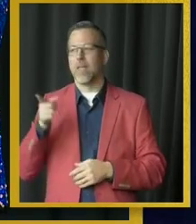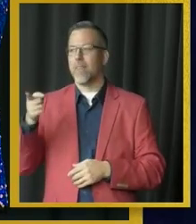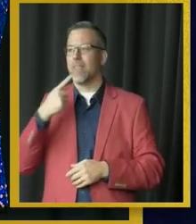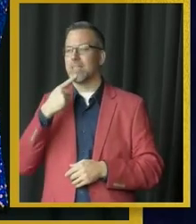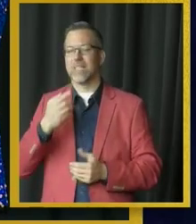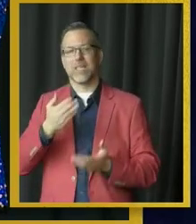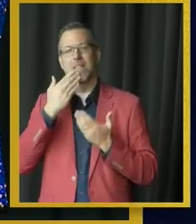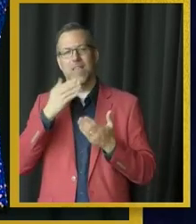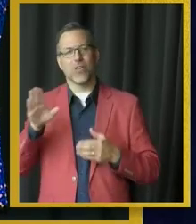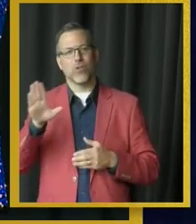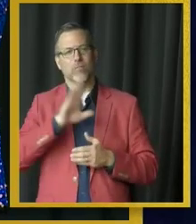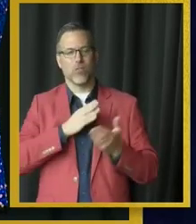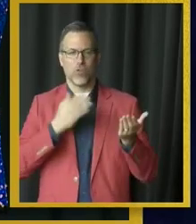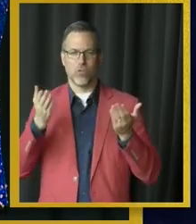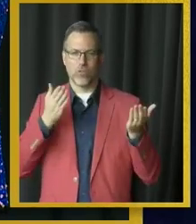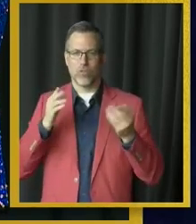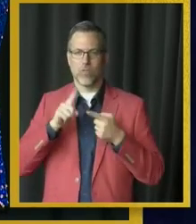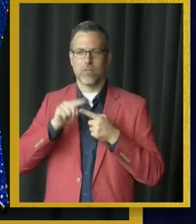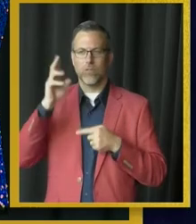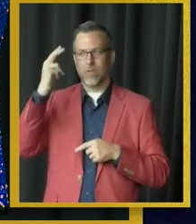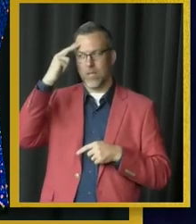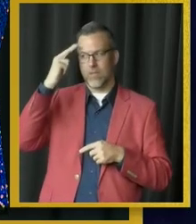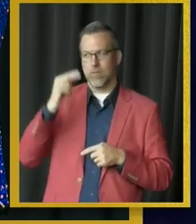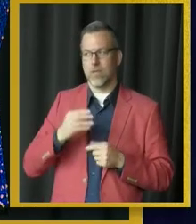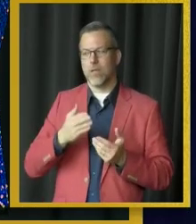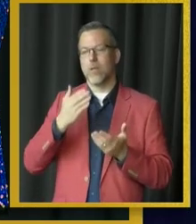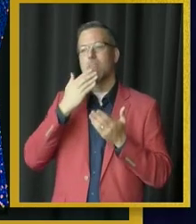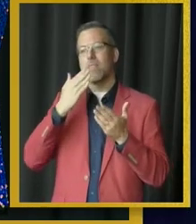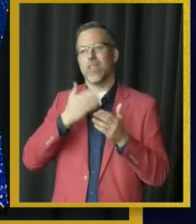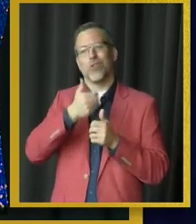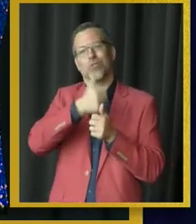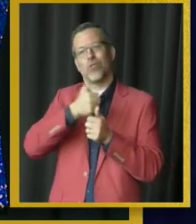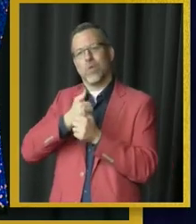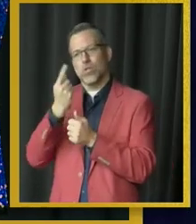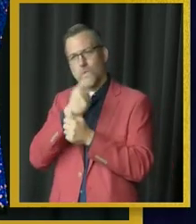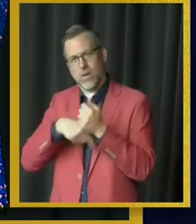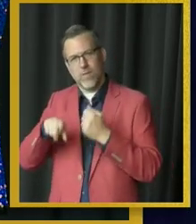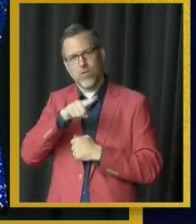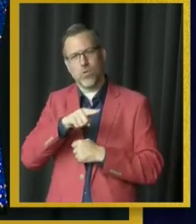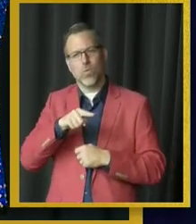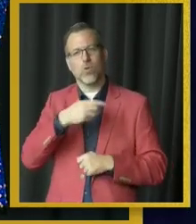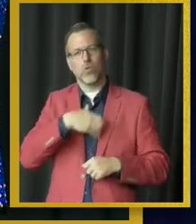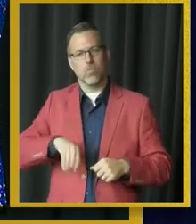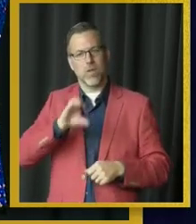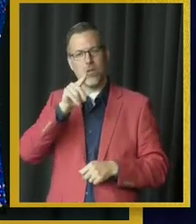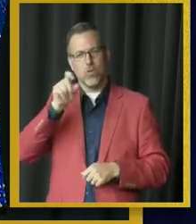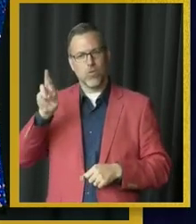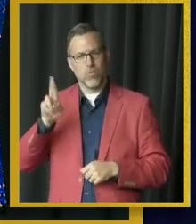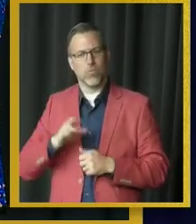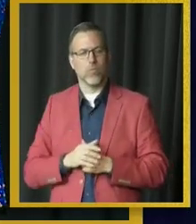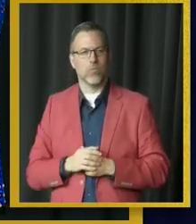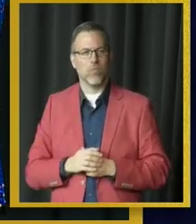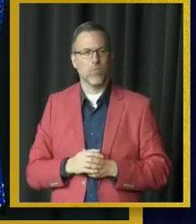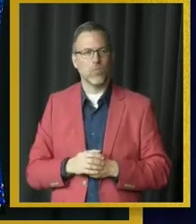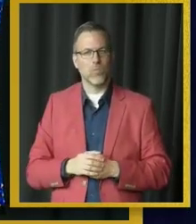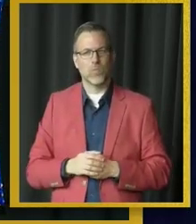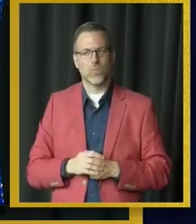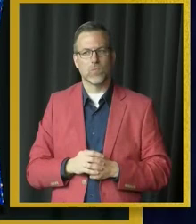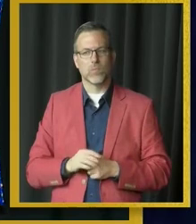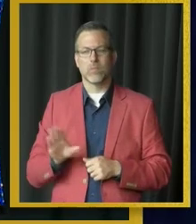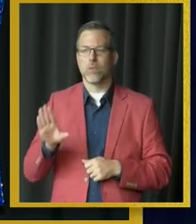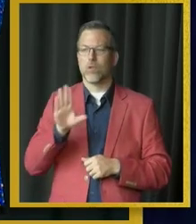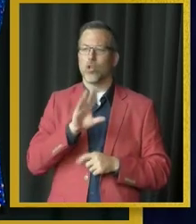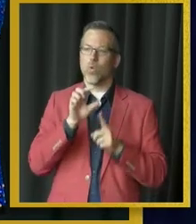thank you for your service to Nashville. Thank you to each and every one of you. Thank you to Mayor Cooper. Your words